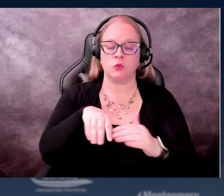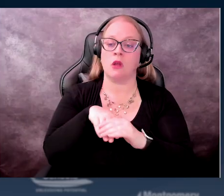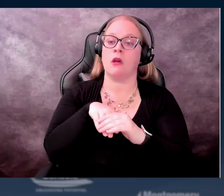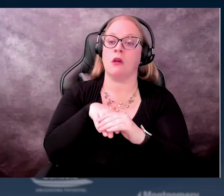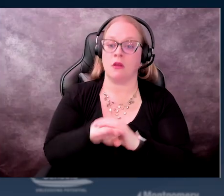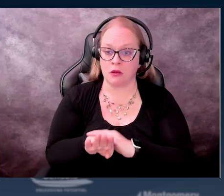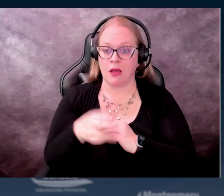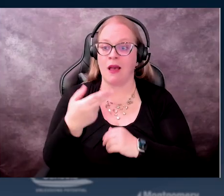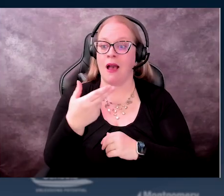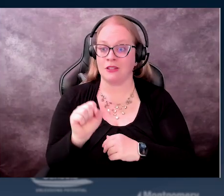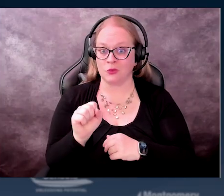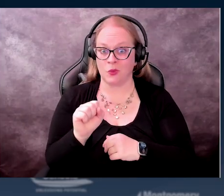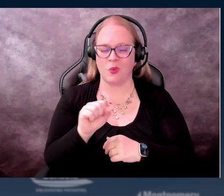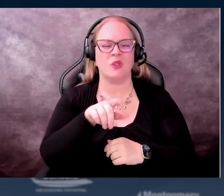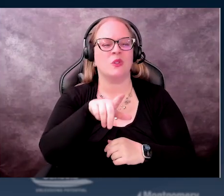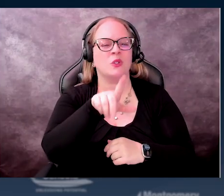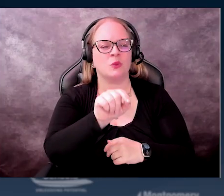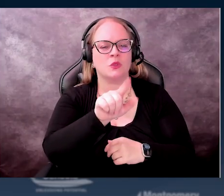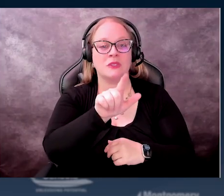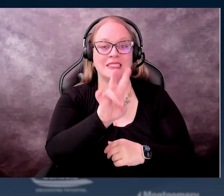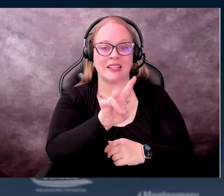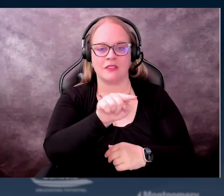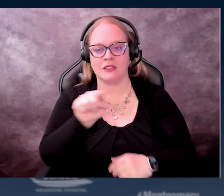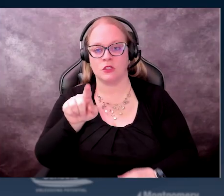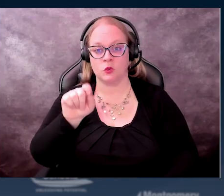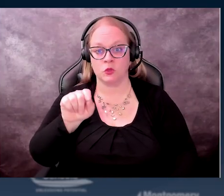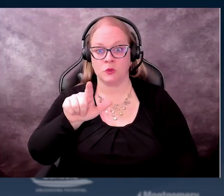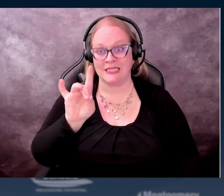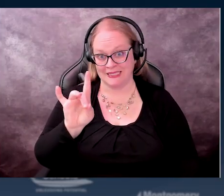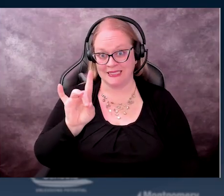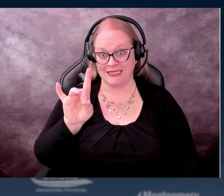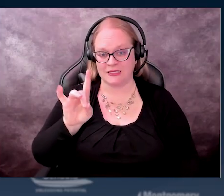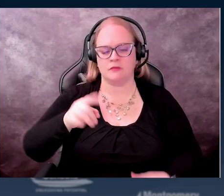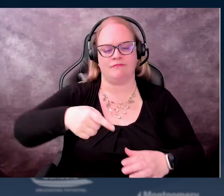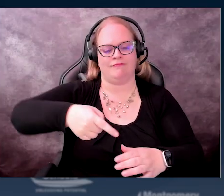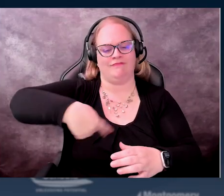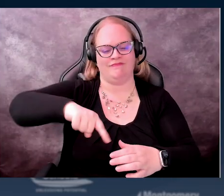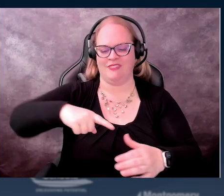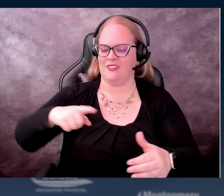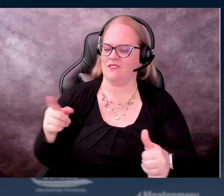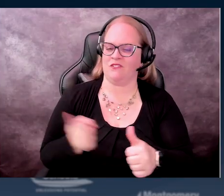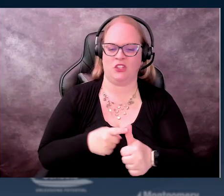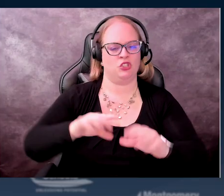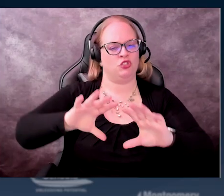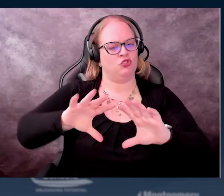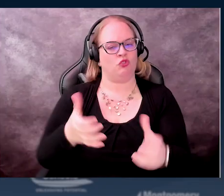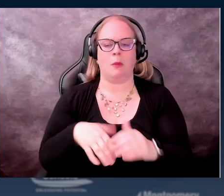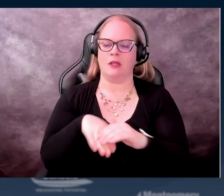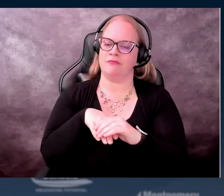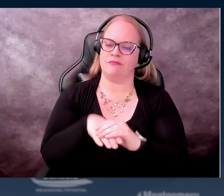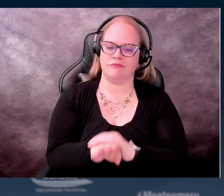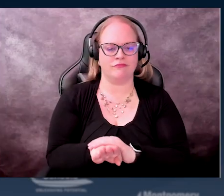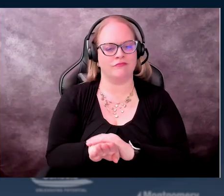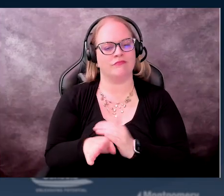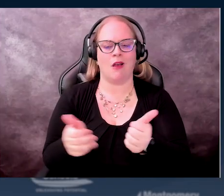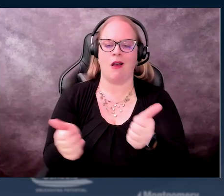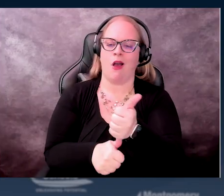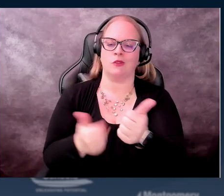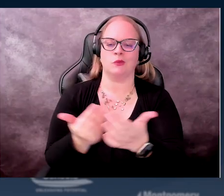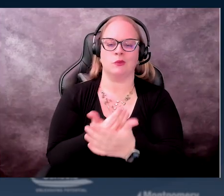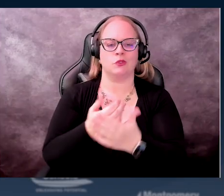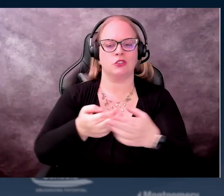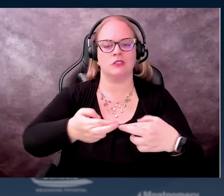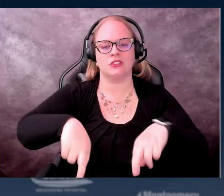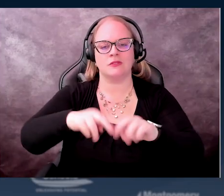2027-28 school year, they will be the first group of students in the new model, and that's indicated by the